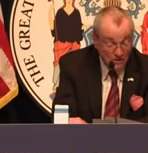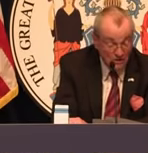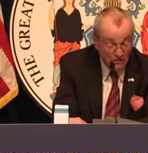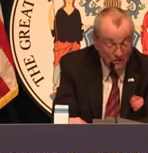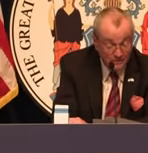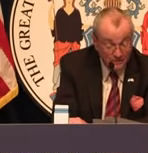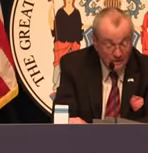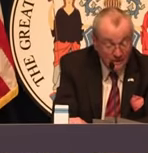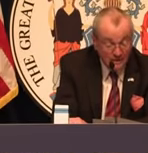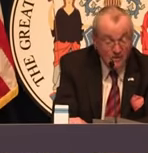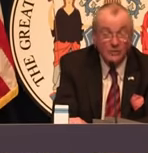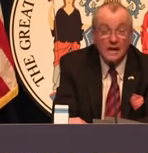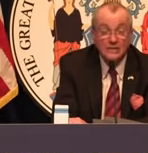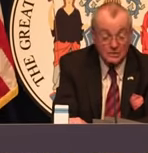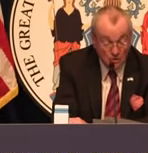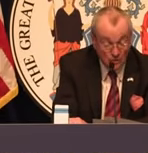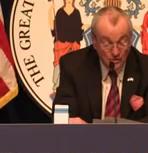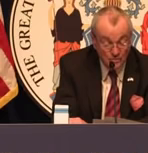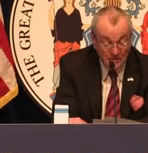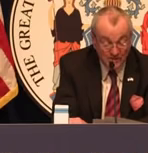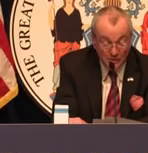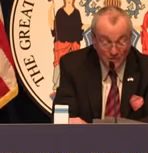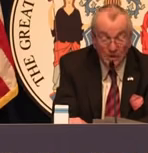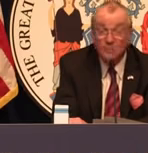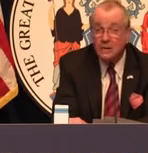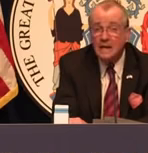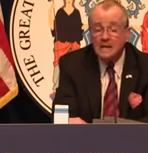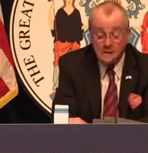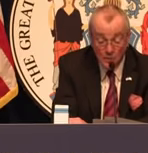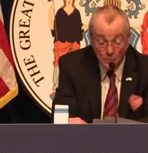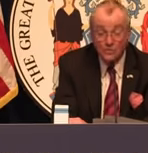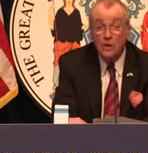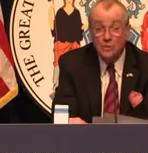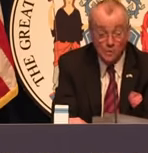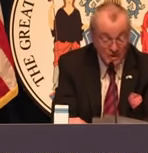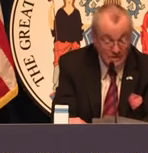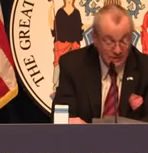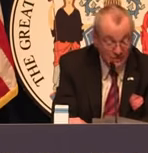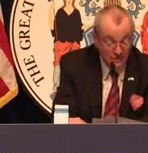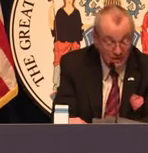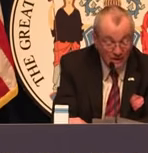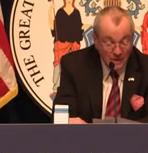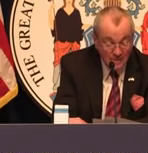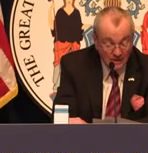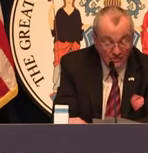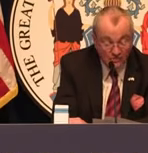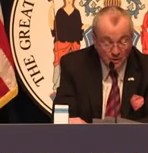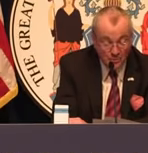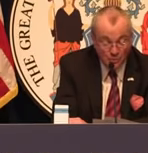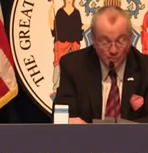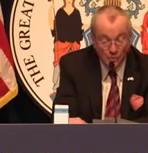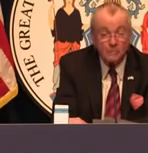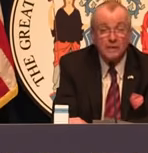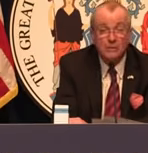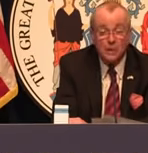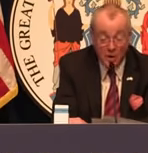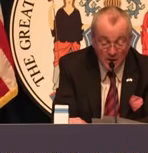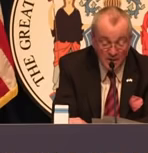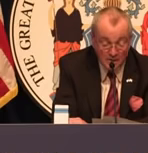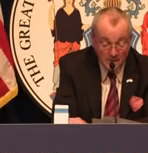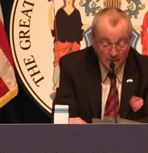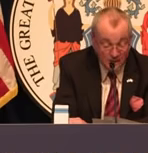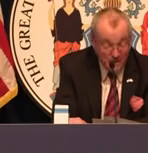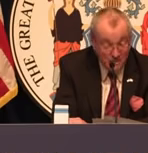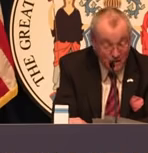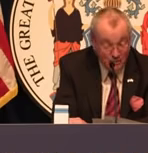for service. Liquor license holders must, however, comply with local ordinances, and municipal approval will be a